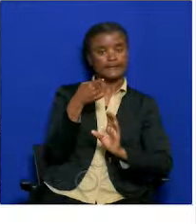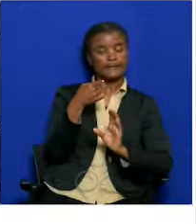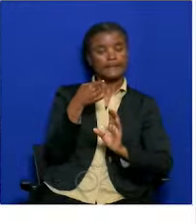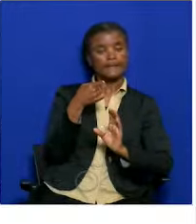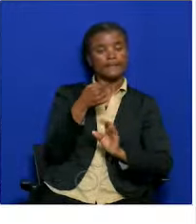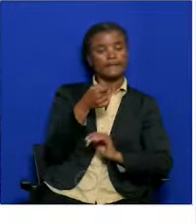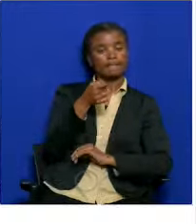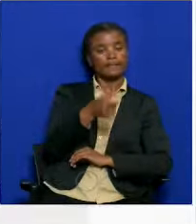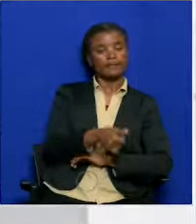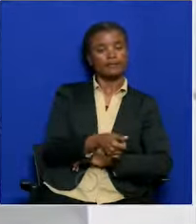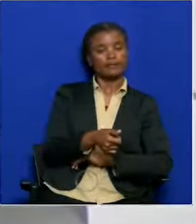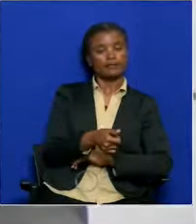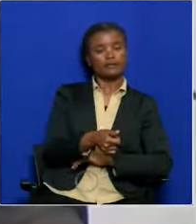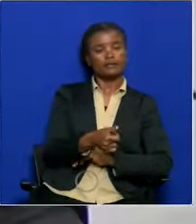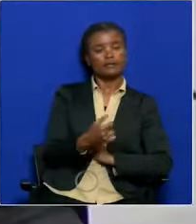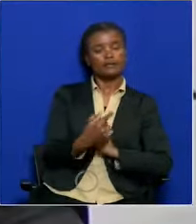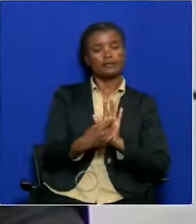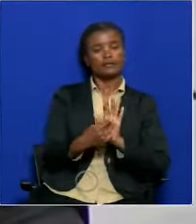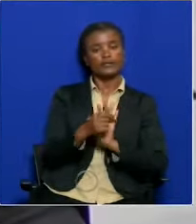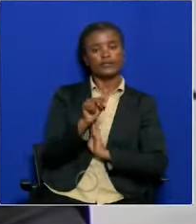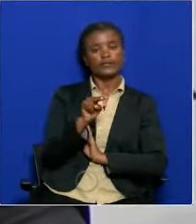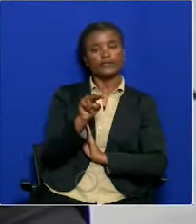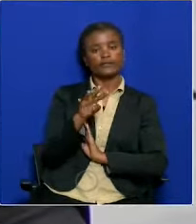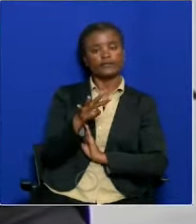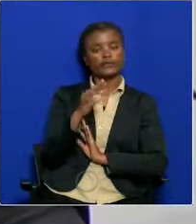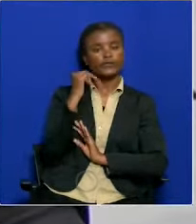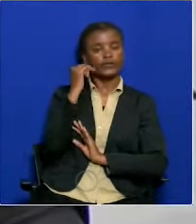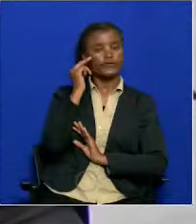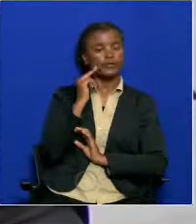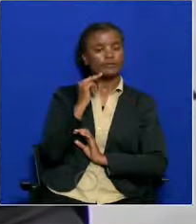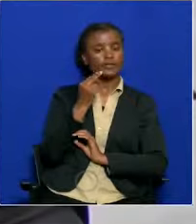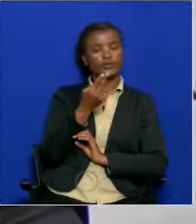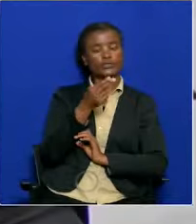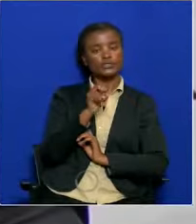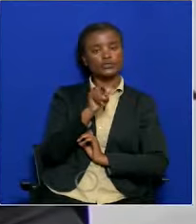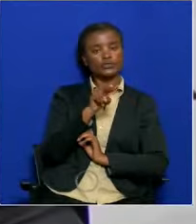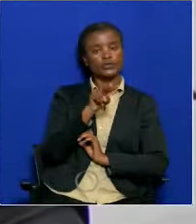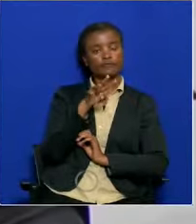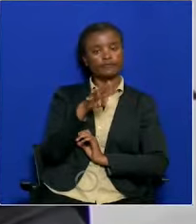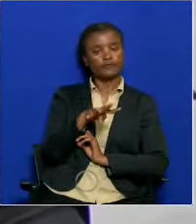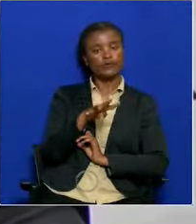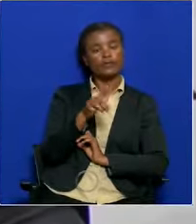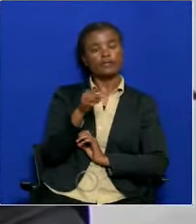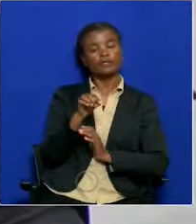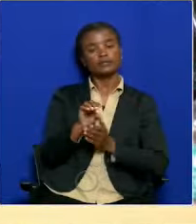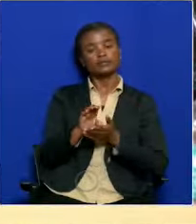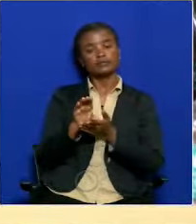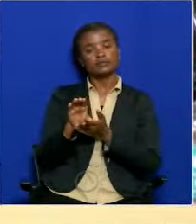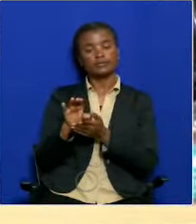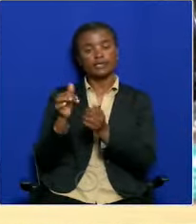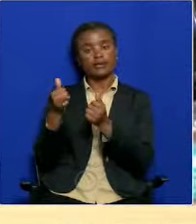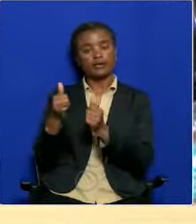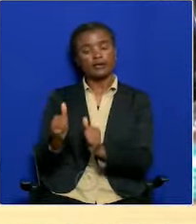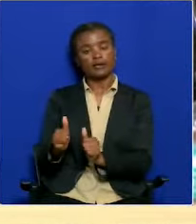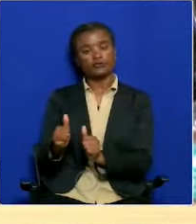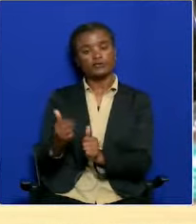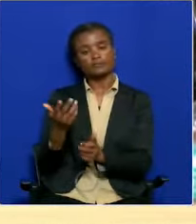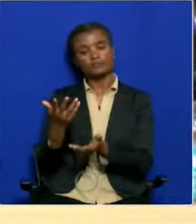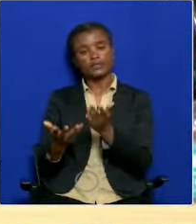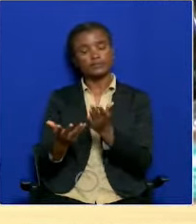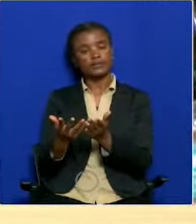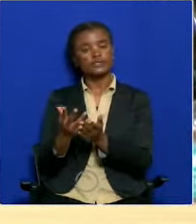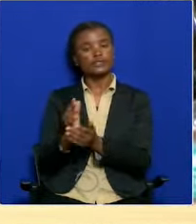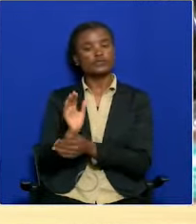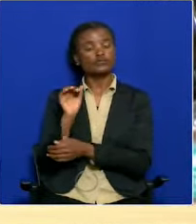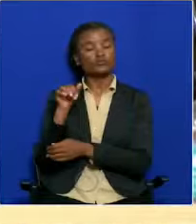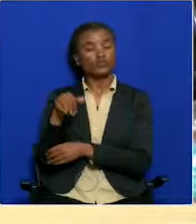24 November 2024, but deposited into account will probably be tomorrow, but I will